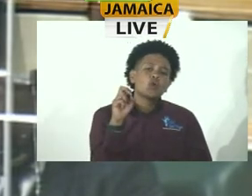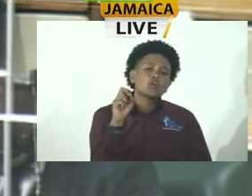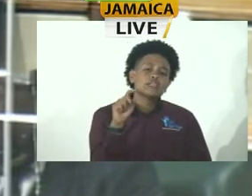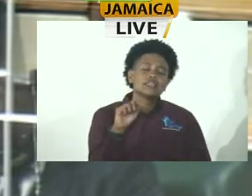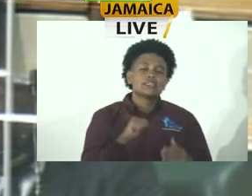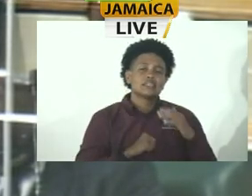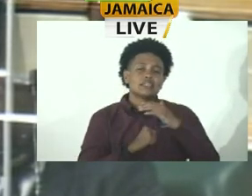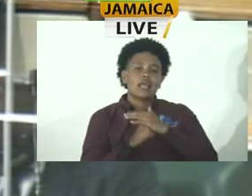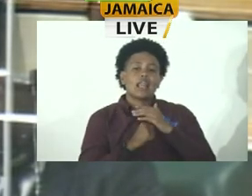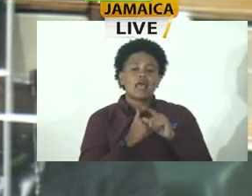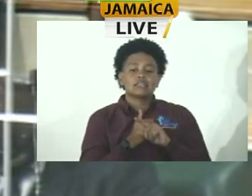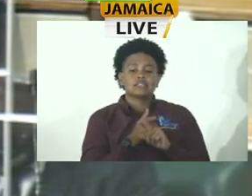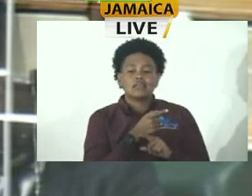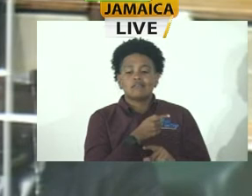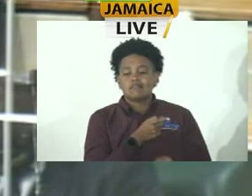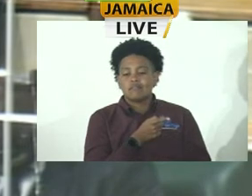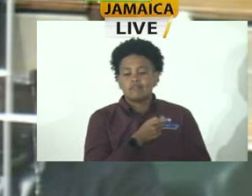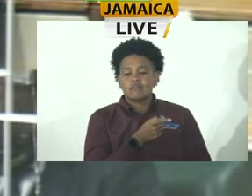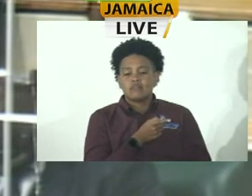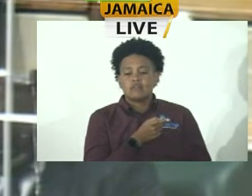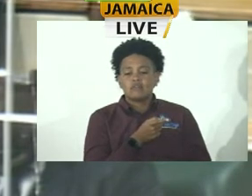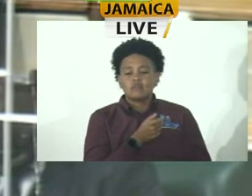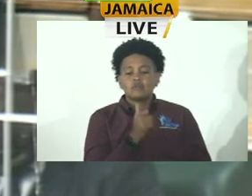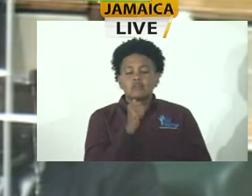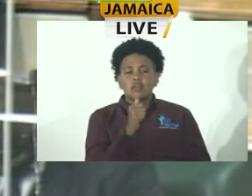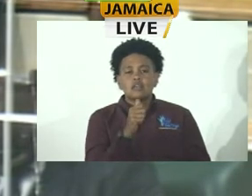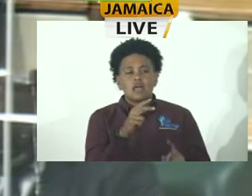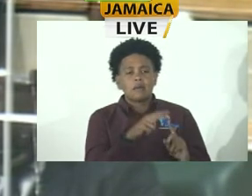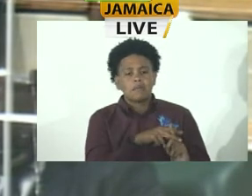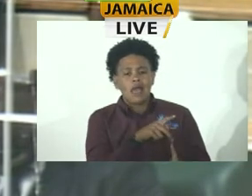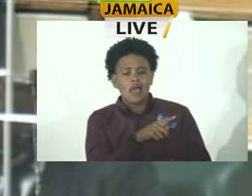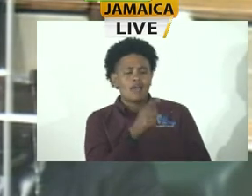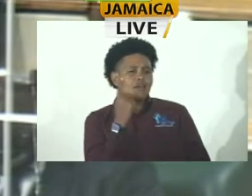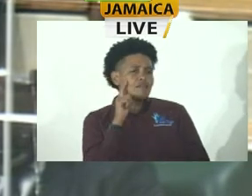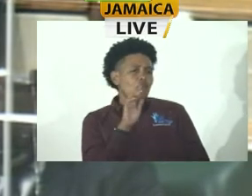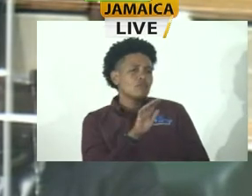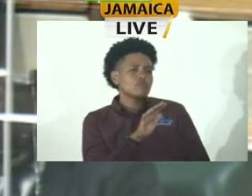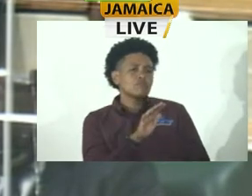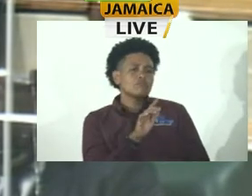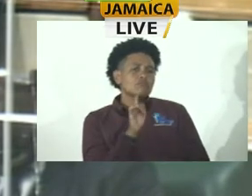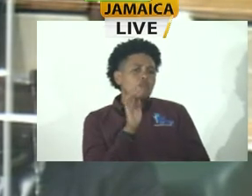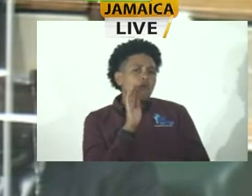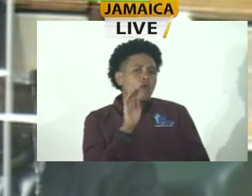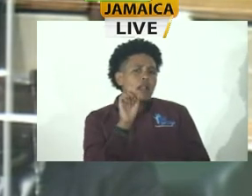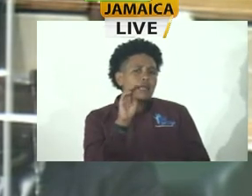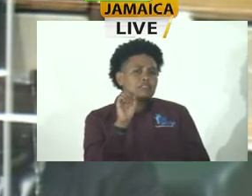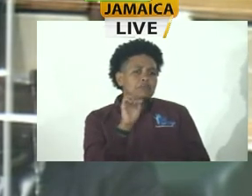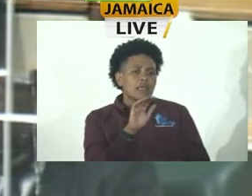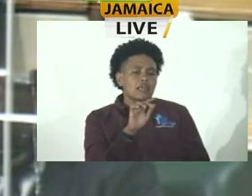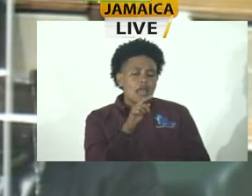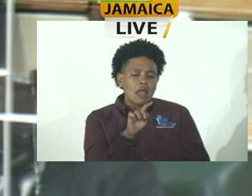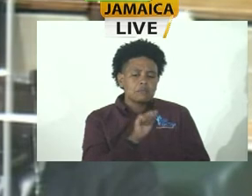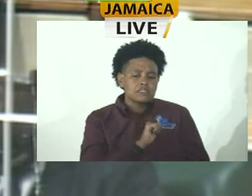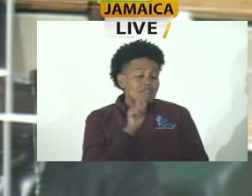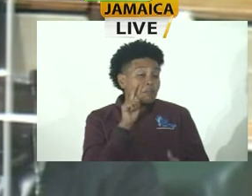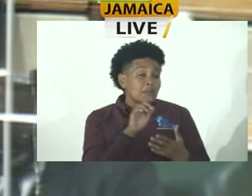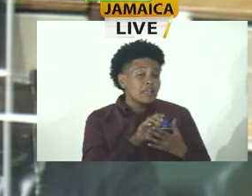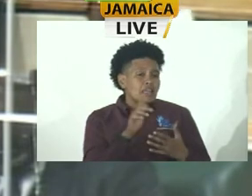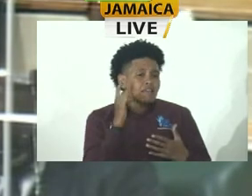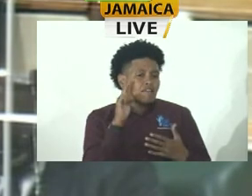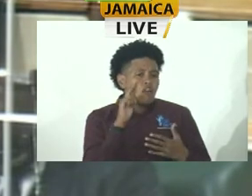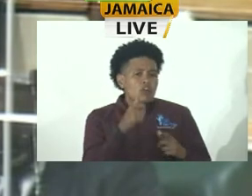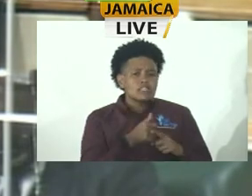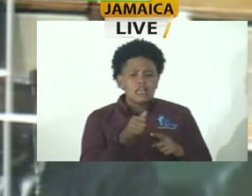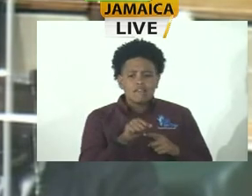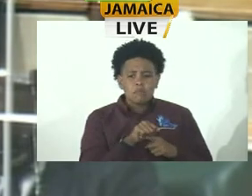deadline um would not apply for all the sbas i believe that for for